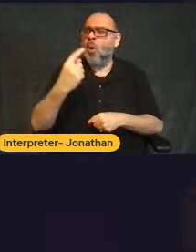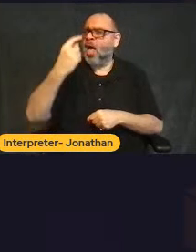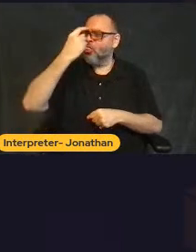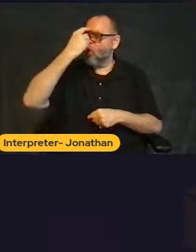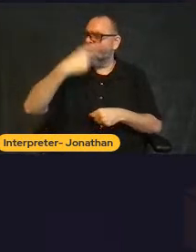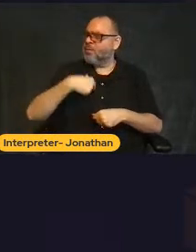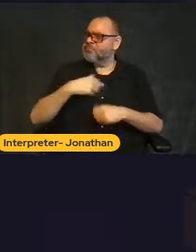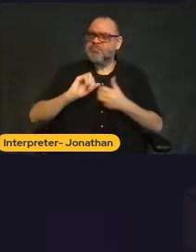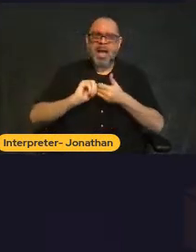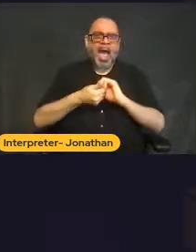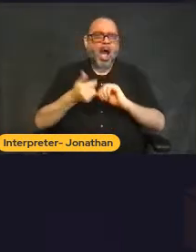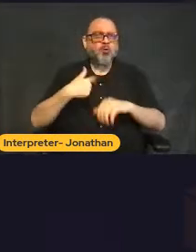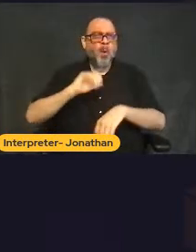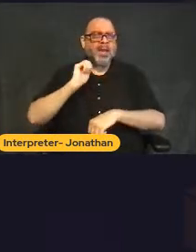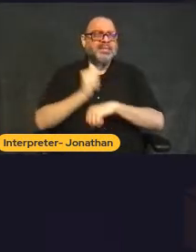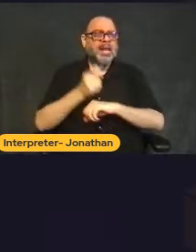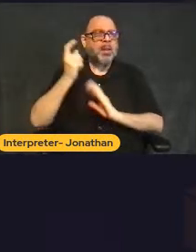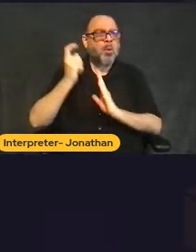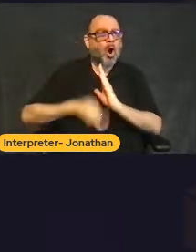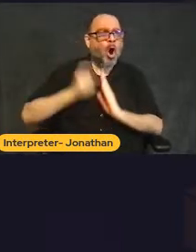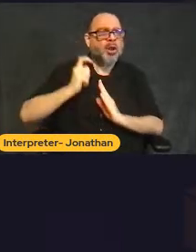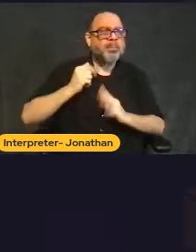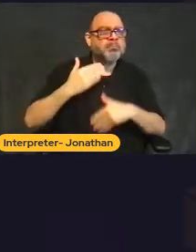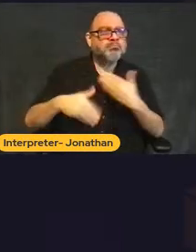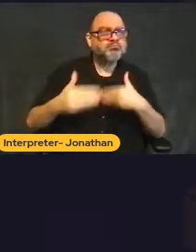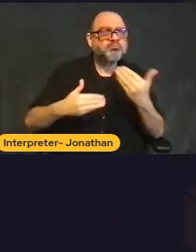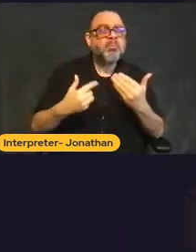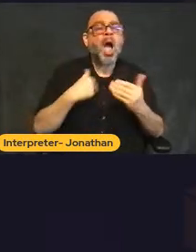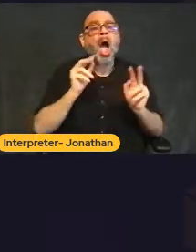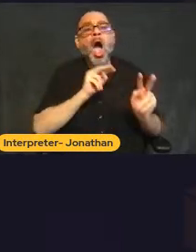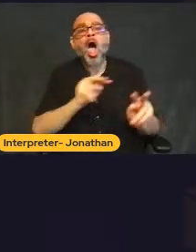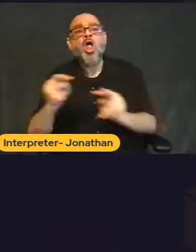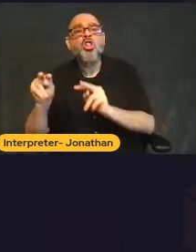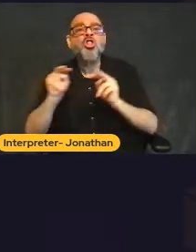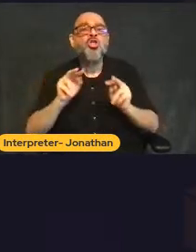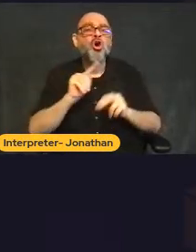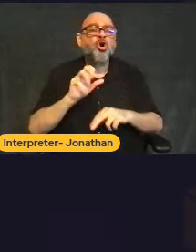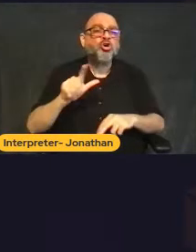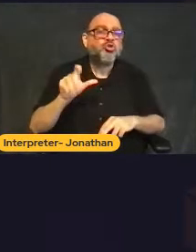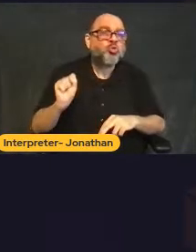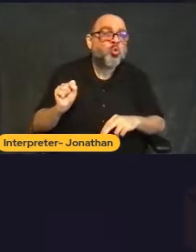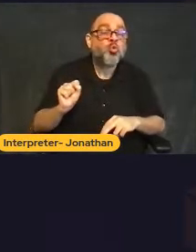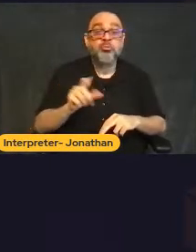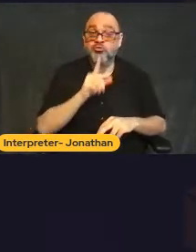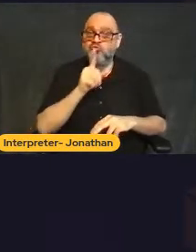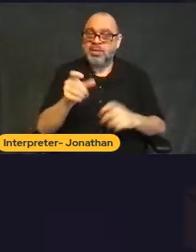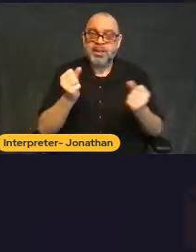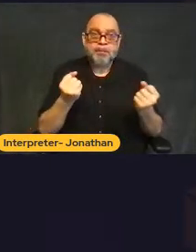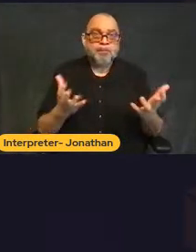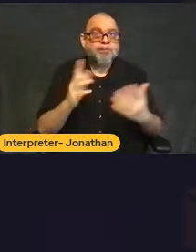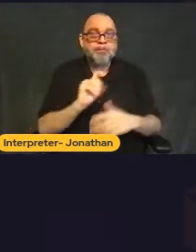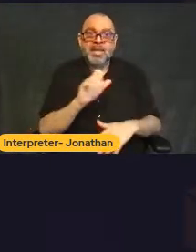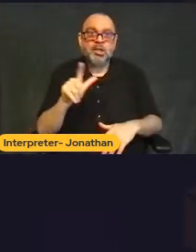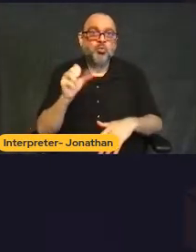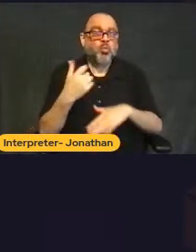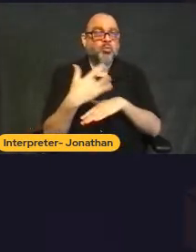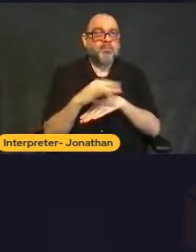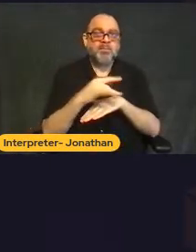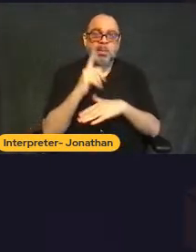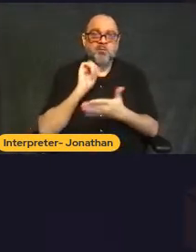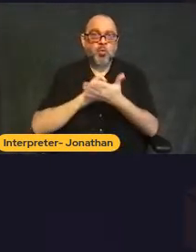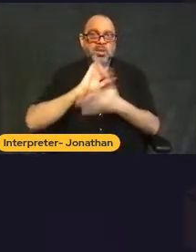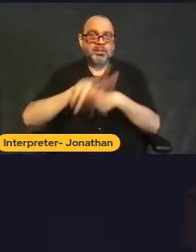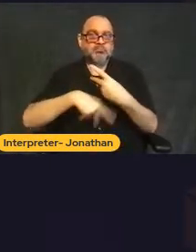And I looked into some tools available out there, and there really are a lot of tools available in this space.